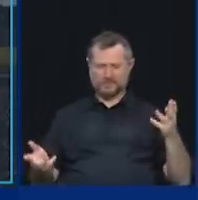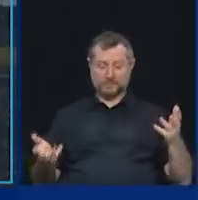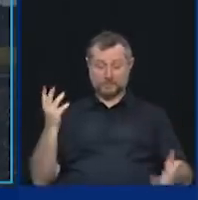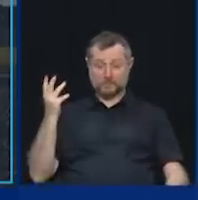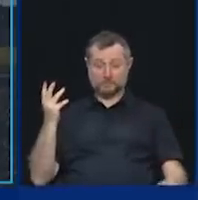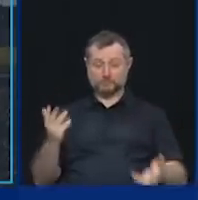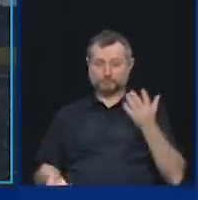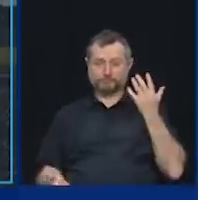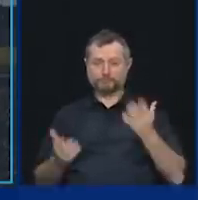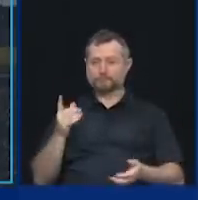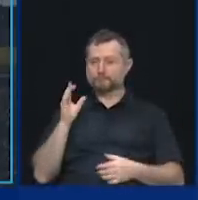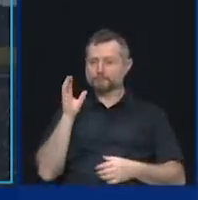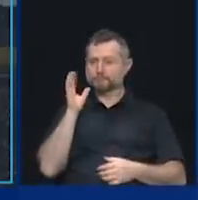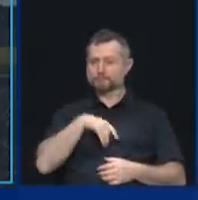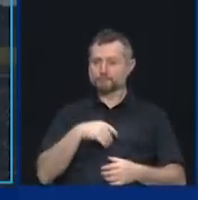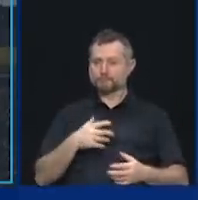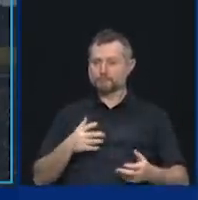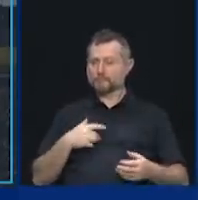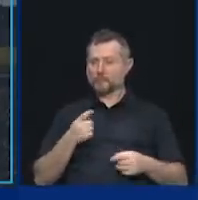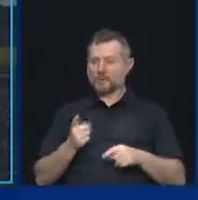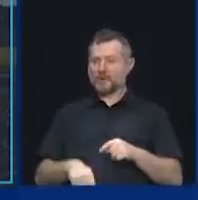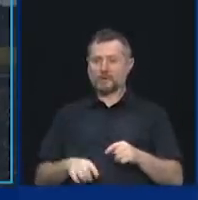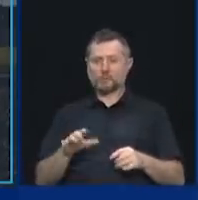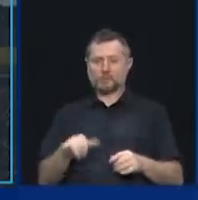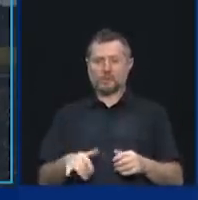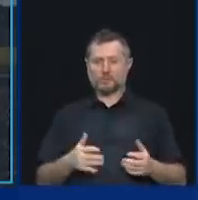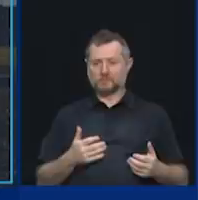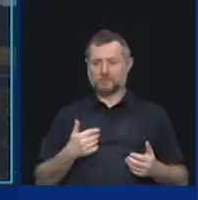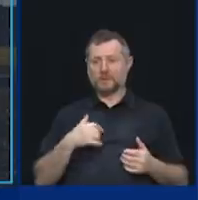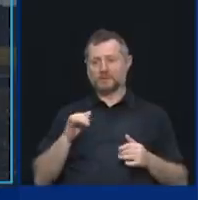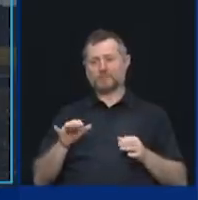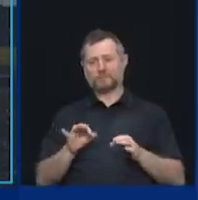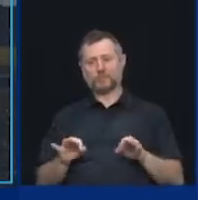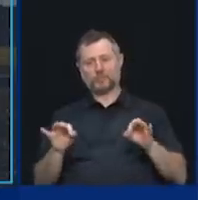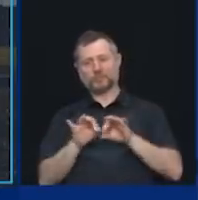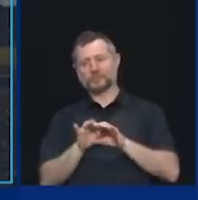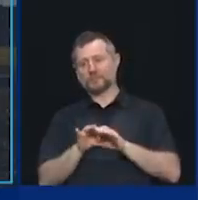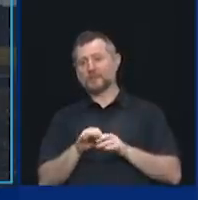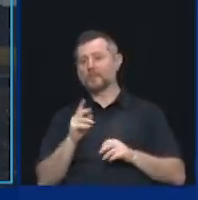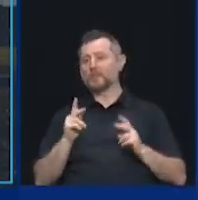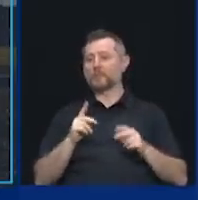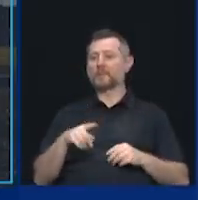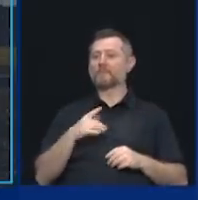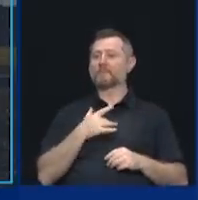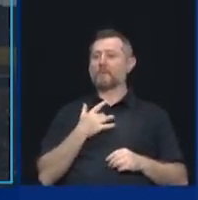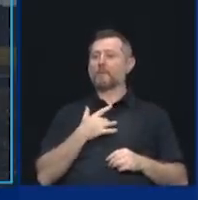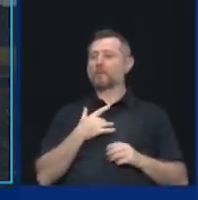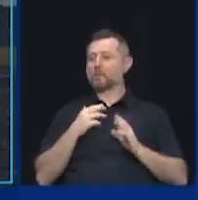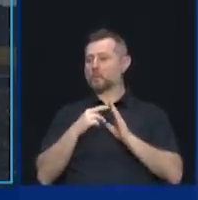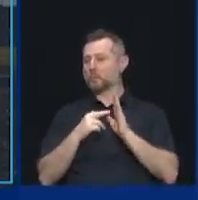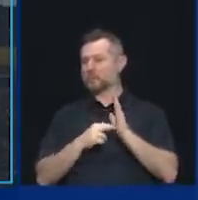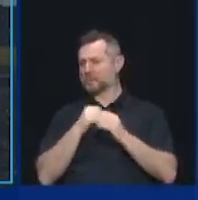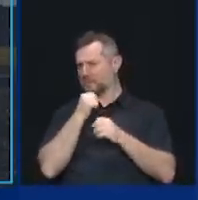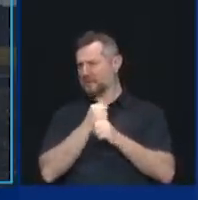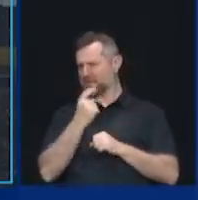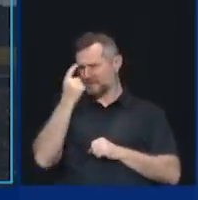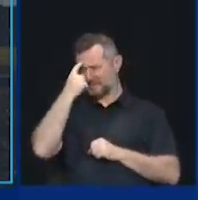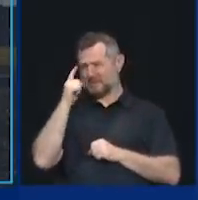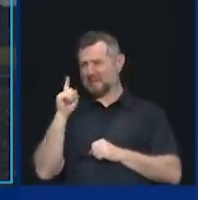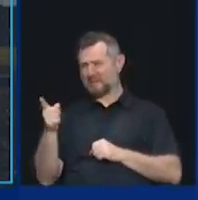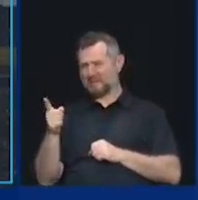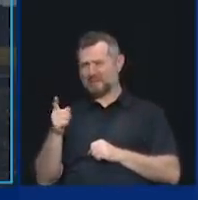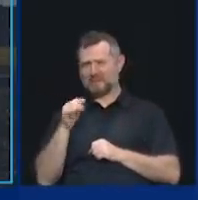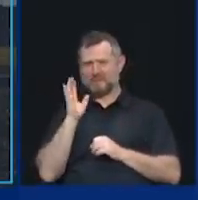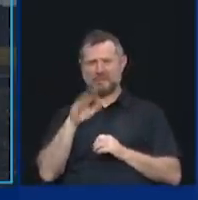And I don't think you can. And that's important because if people don't think the rules are logical, then they're not going to want to